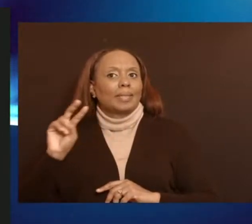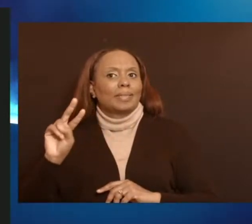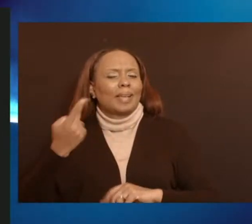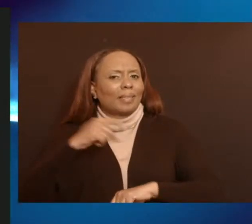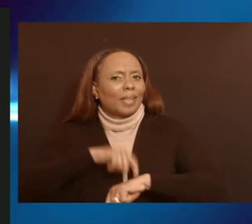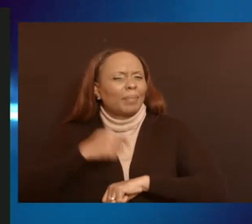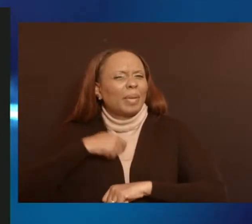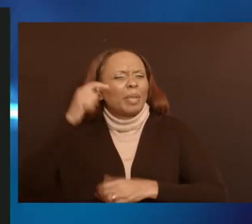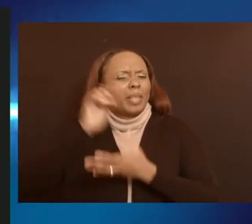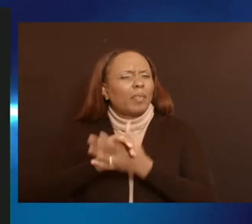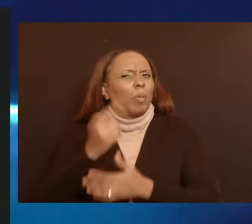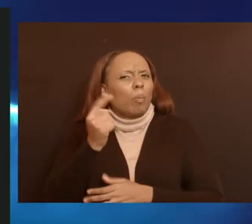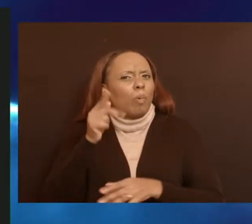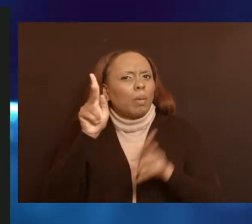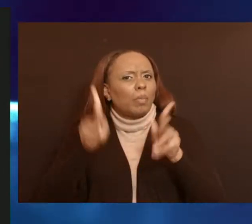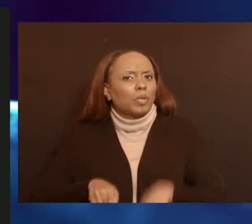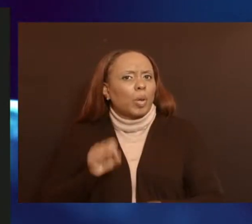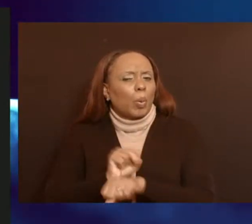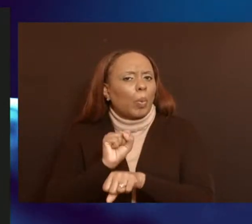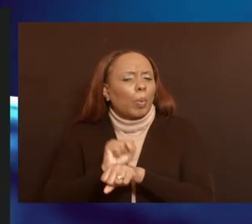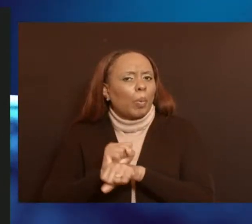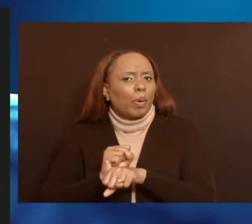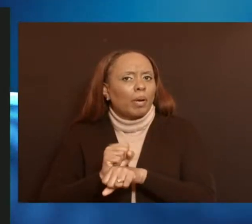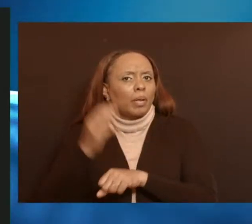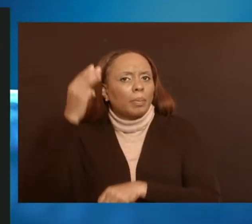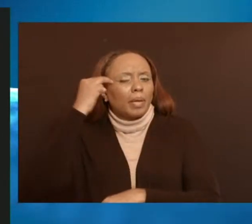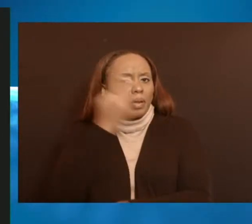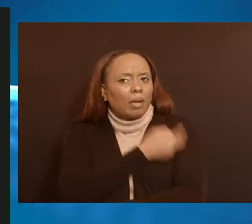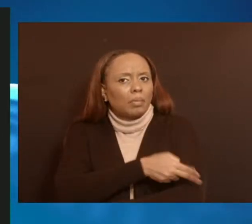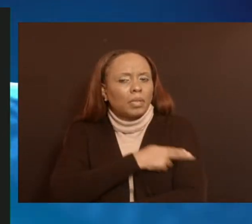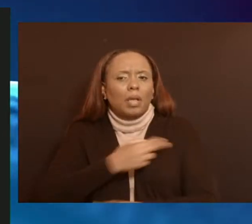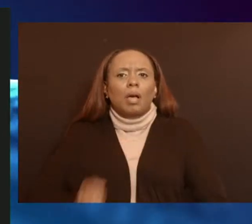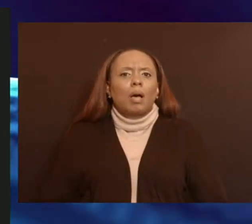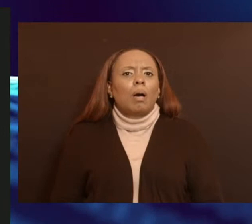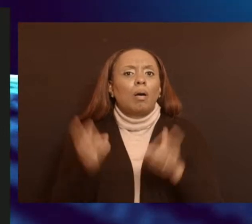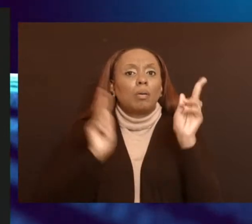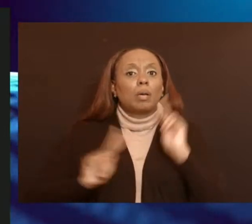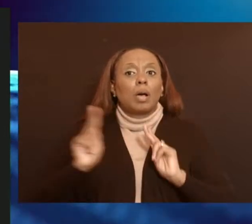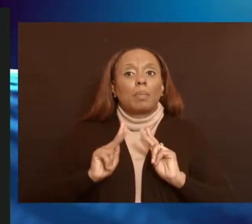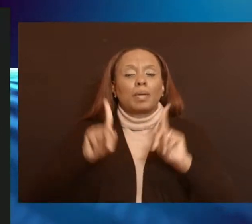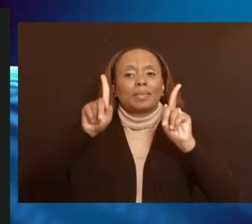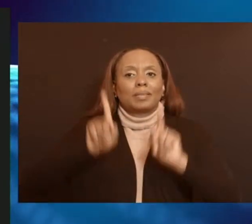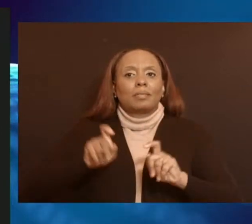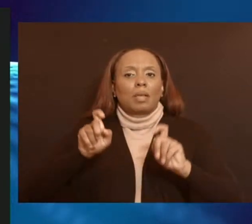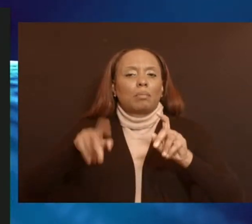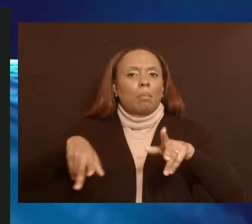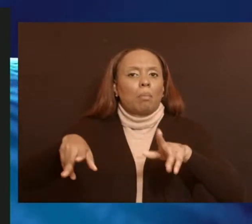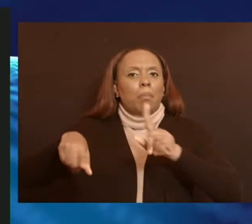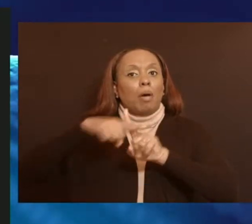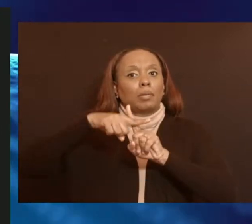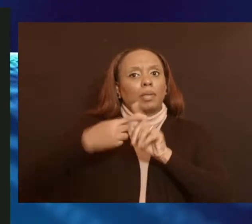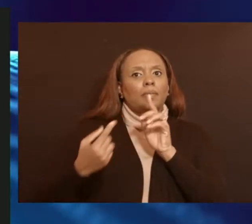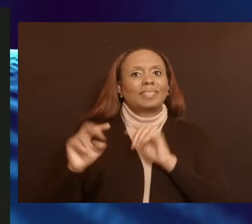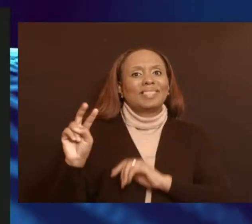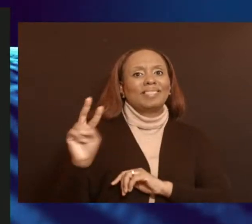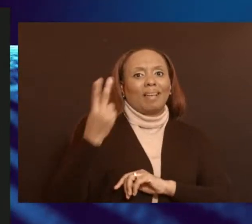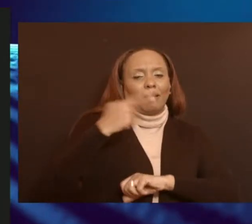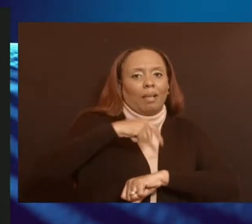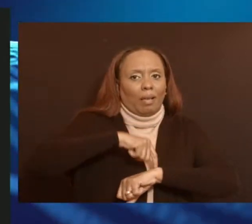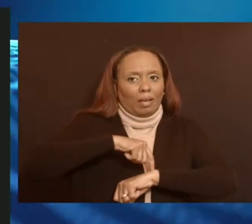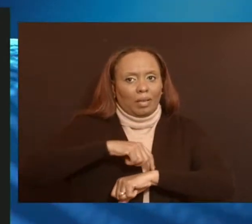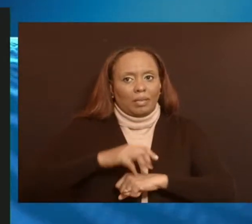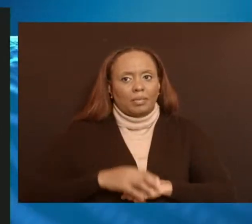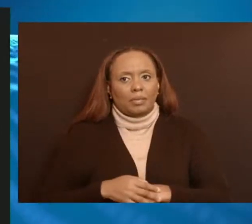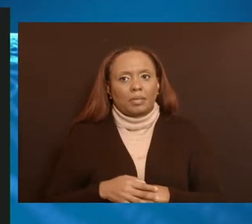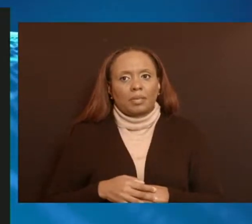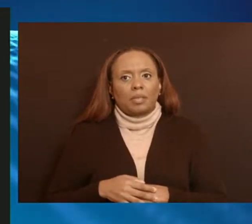hospital. How many persons have retested positive for COVID? And of the persons who have tested positive recently, how many